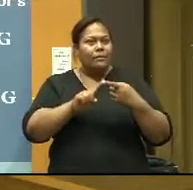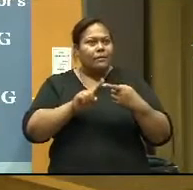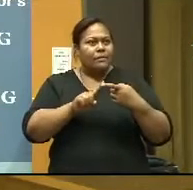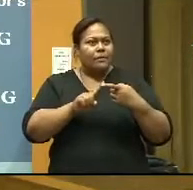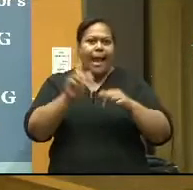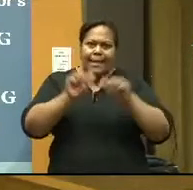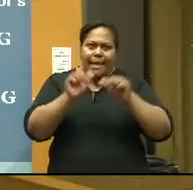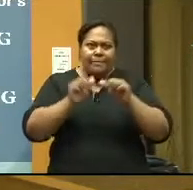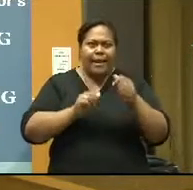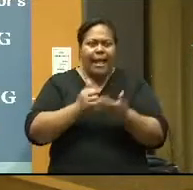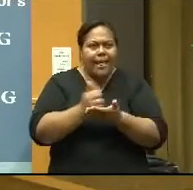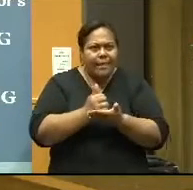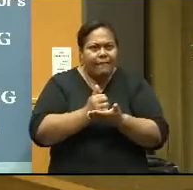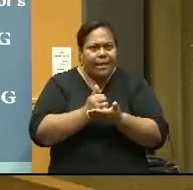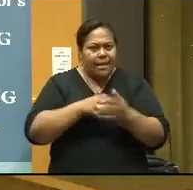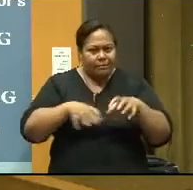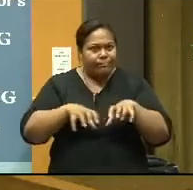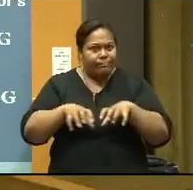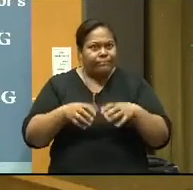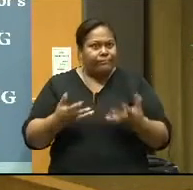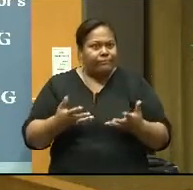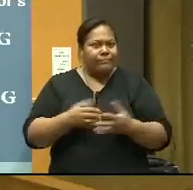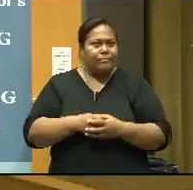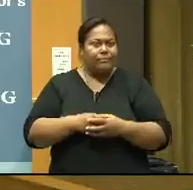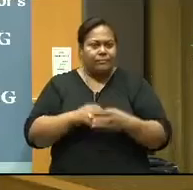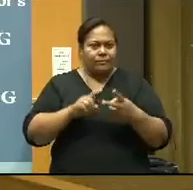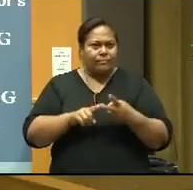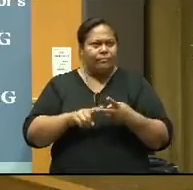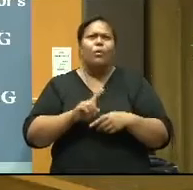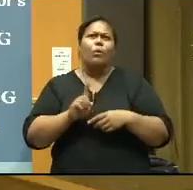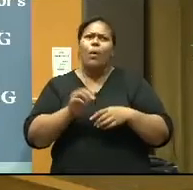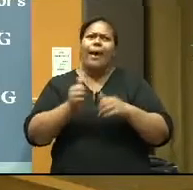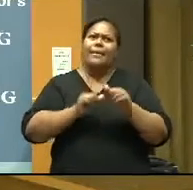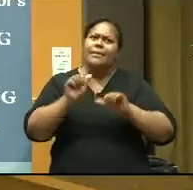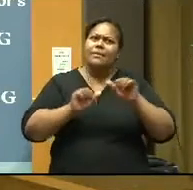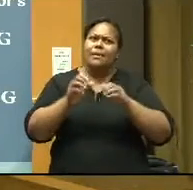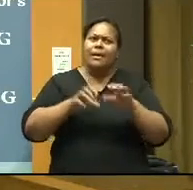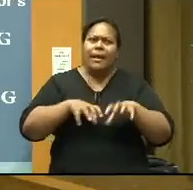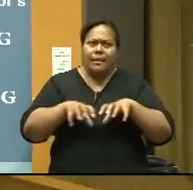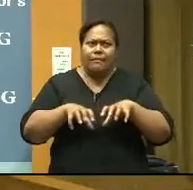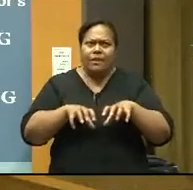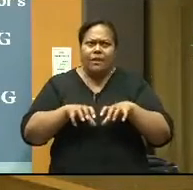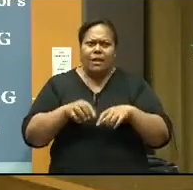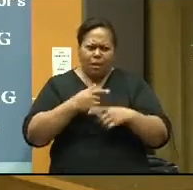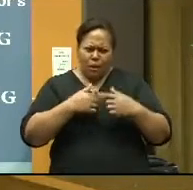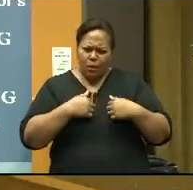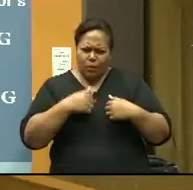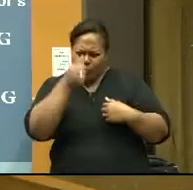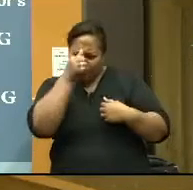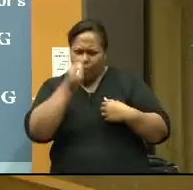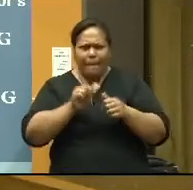assessment activities measure our stated learning outcomes and attributes? What assessment activities or tools are best suited in a